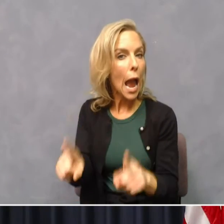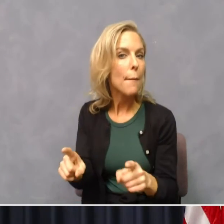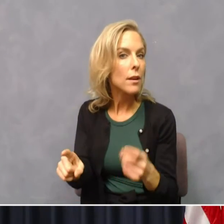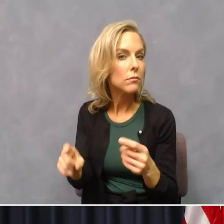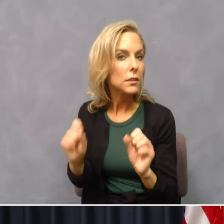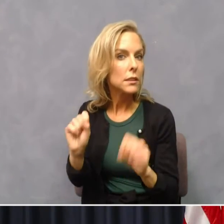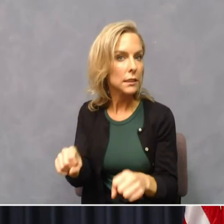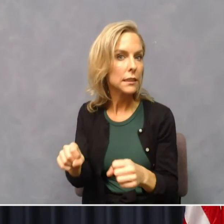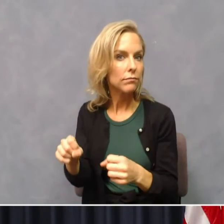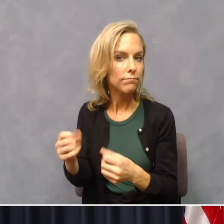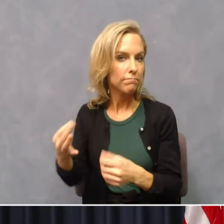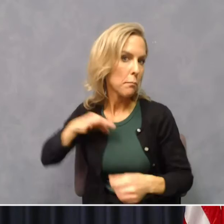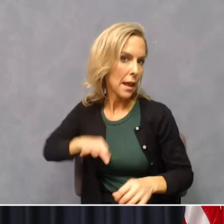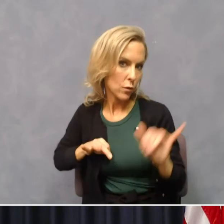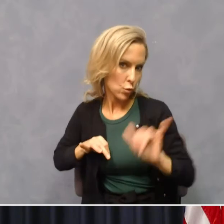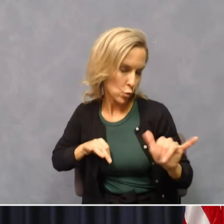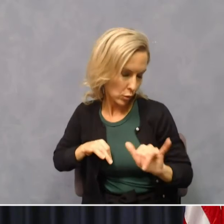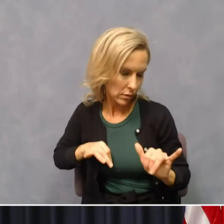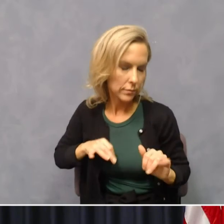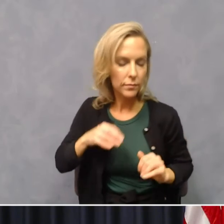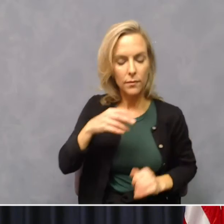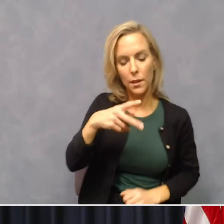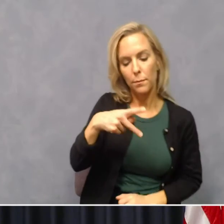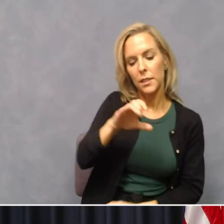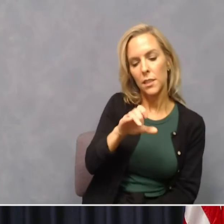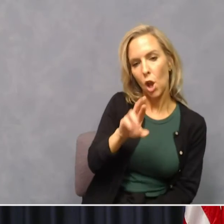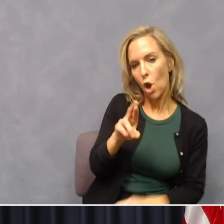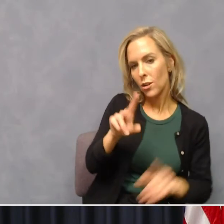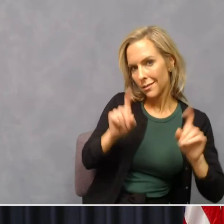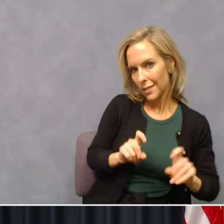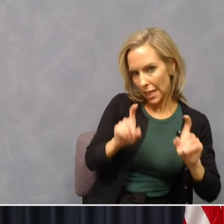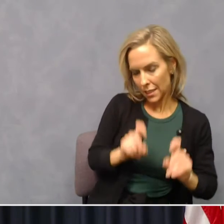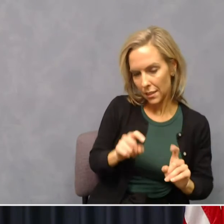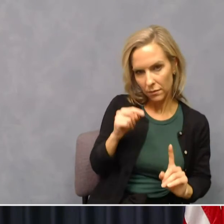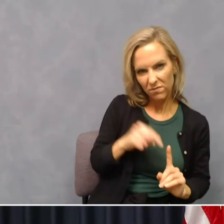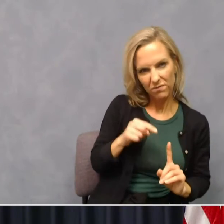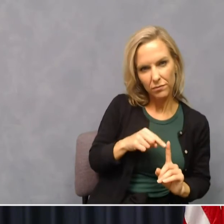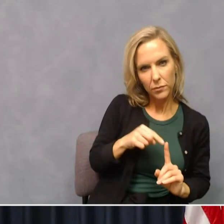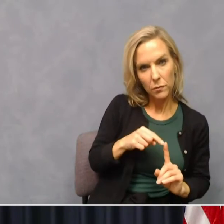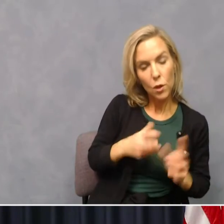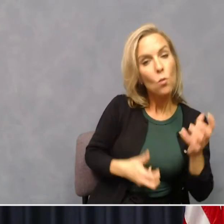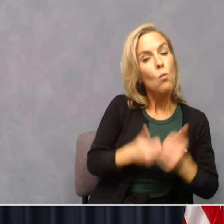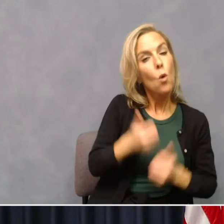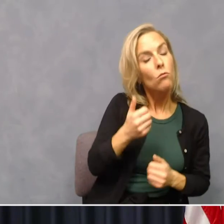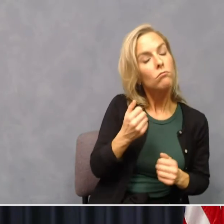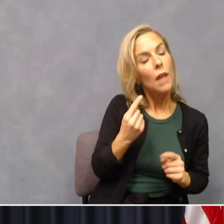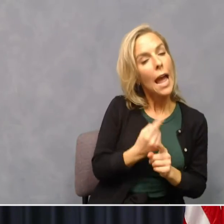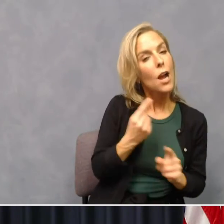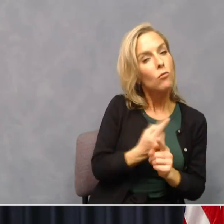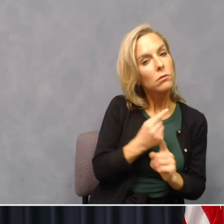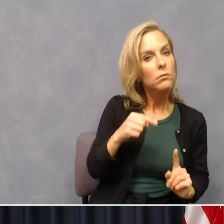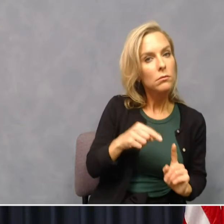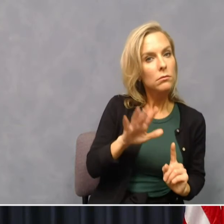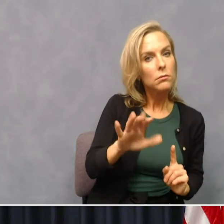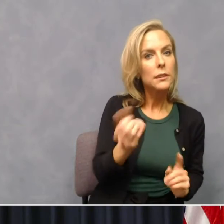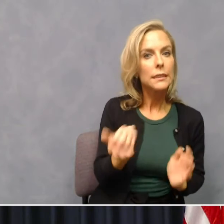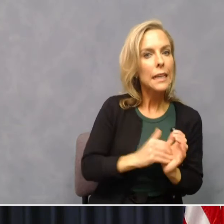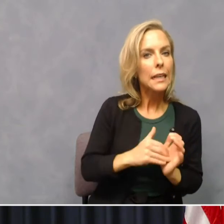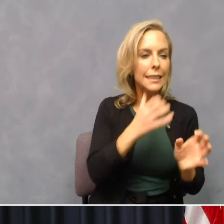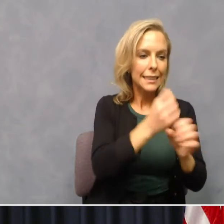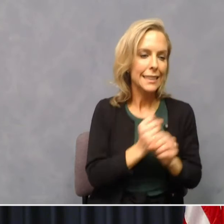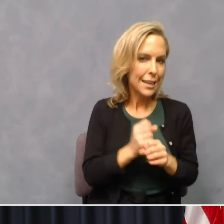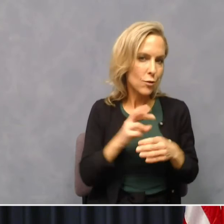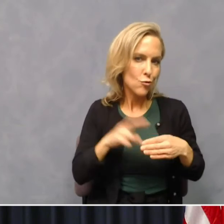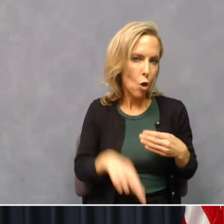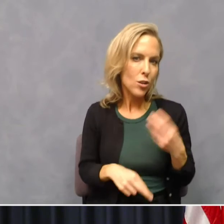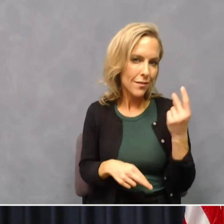great benefit. The PCR testing, which is the most accurate, again, we need to get those results back faster. It comes